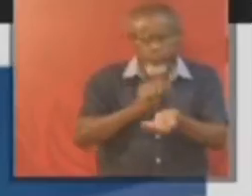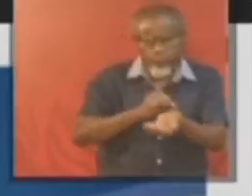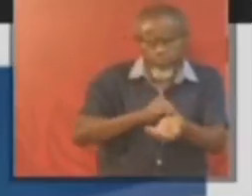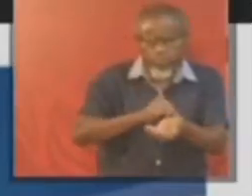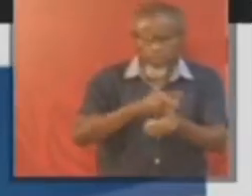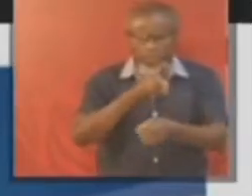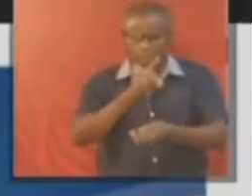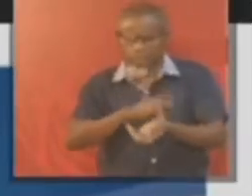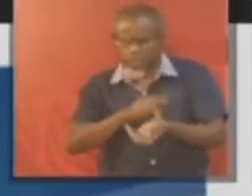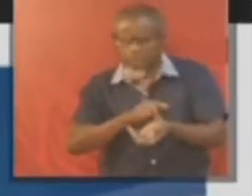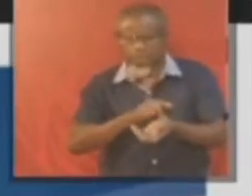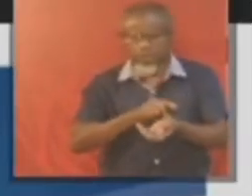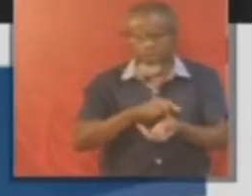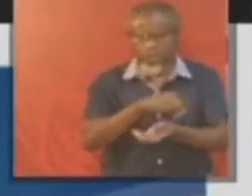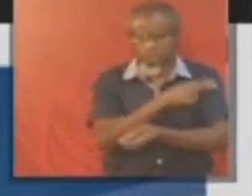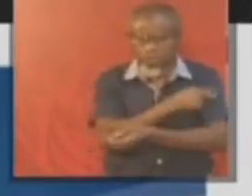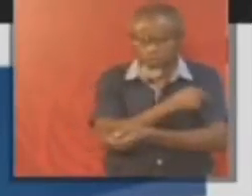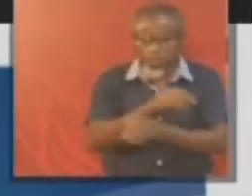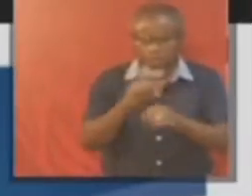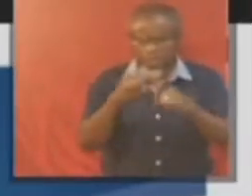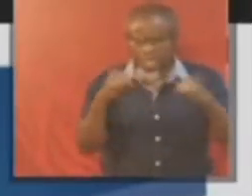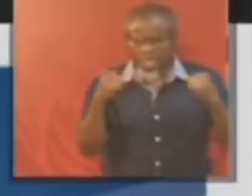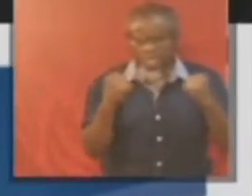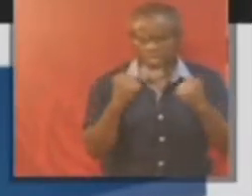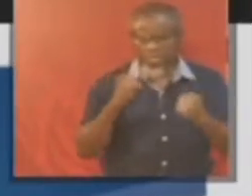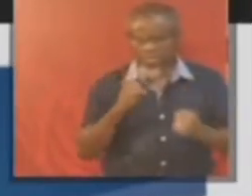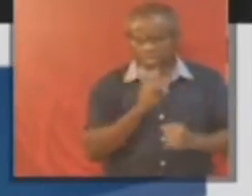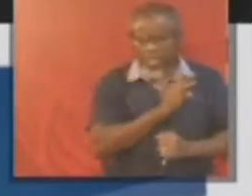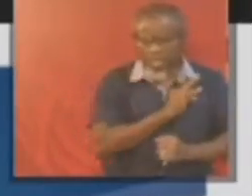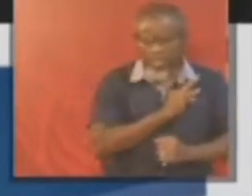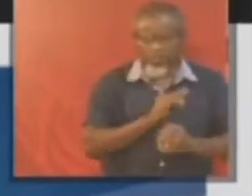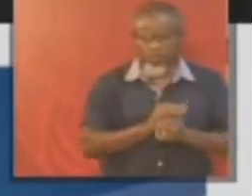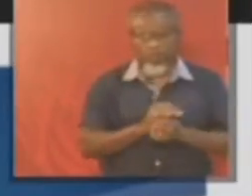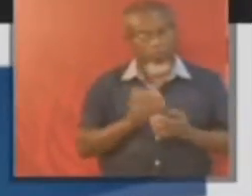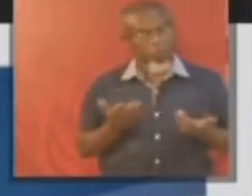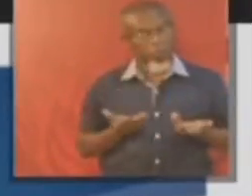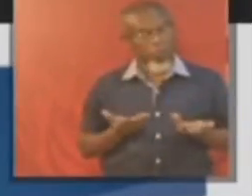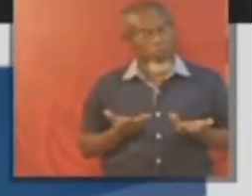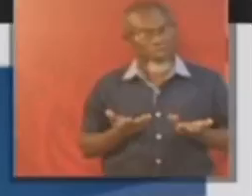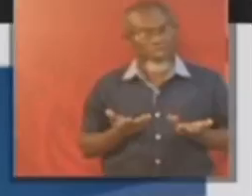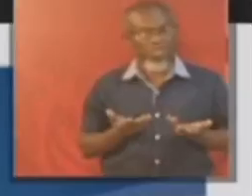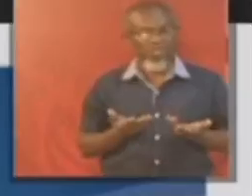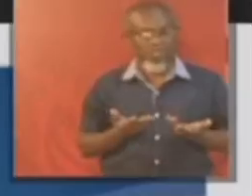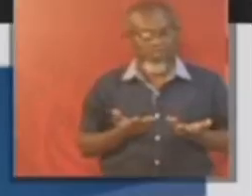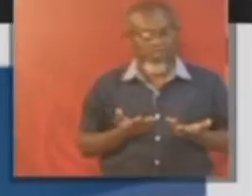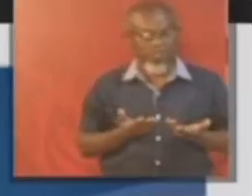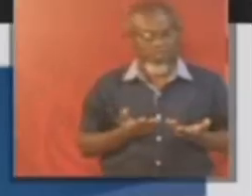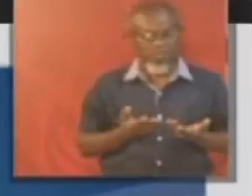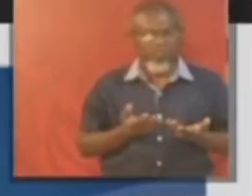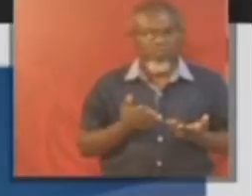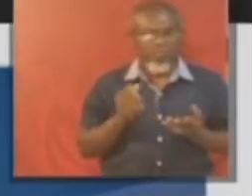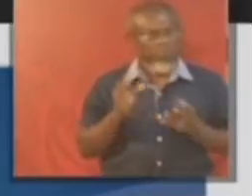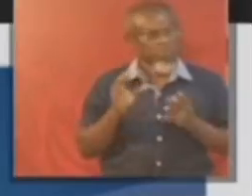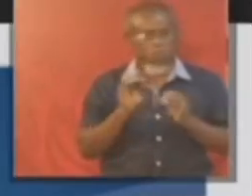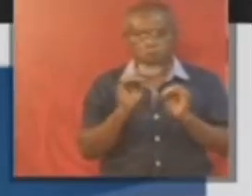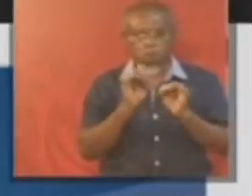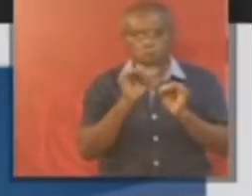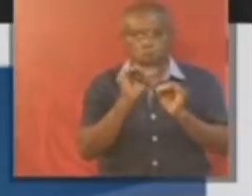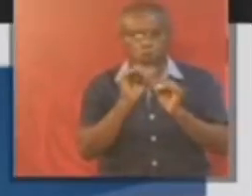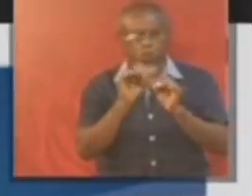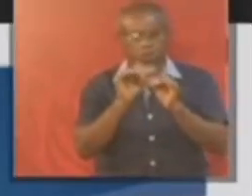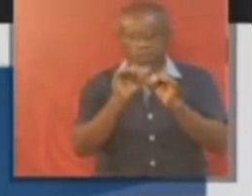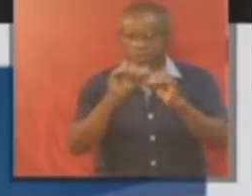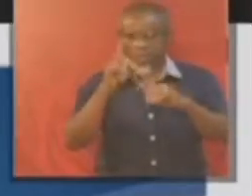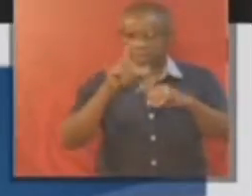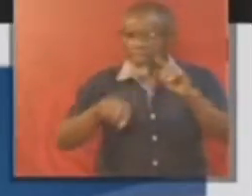of clinics, more efficient visits, and ability to obtain real-time specialist advice.